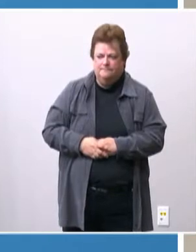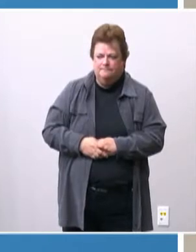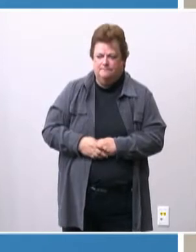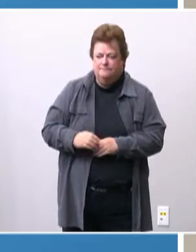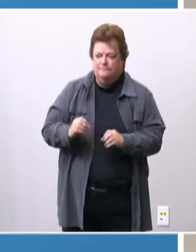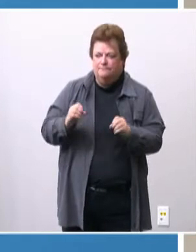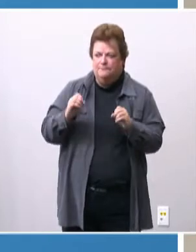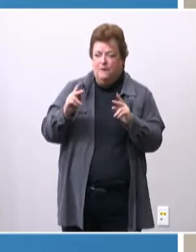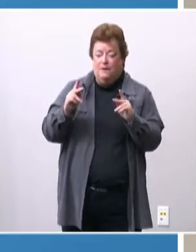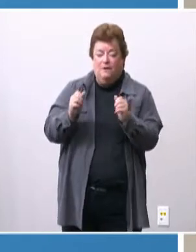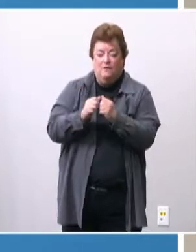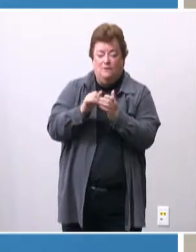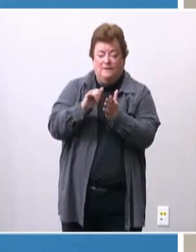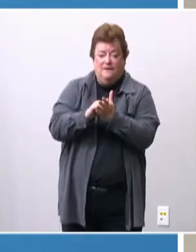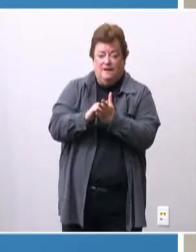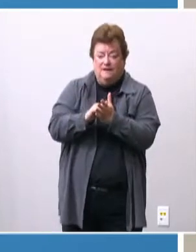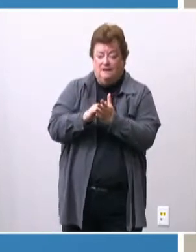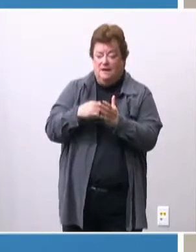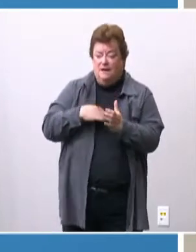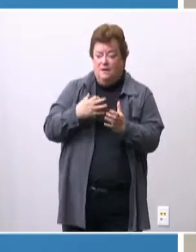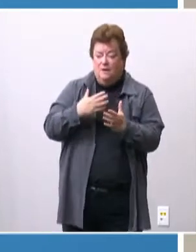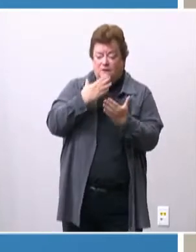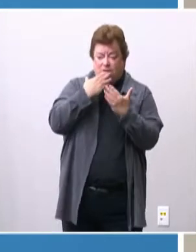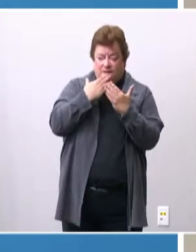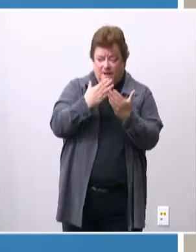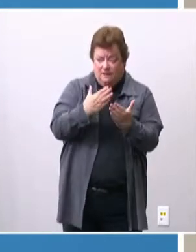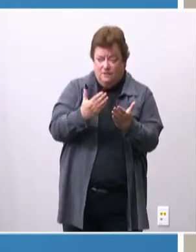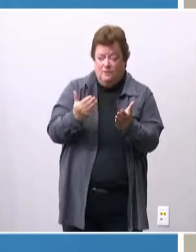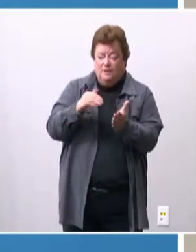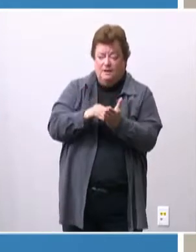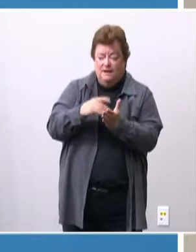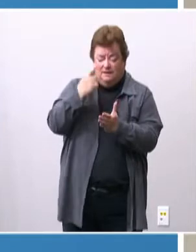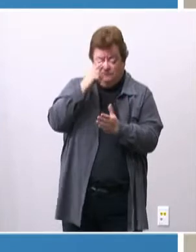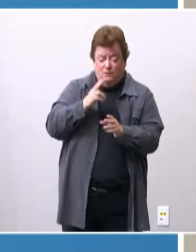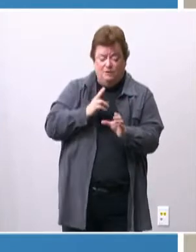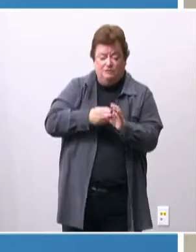Okay, with that, I just want to thank you again